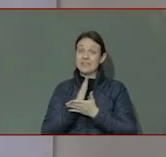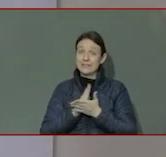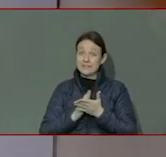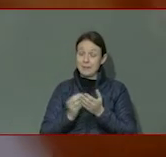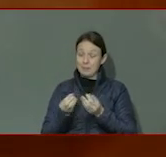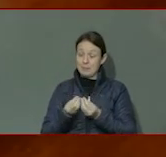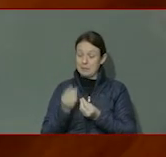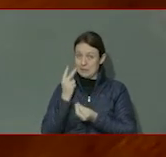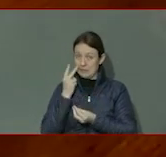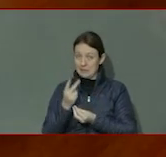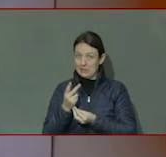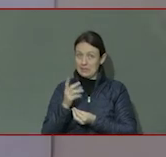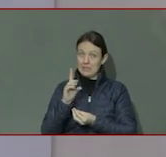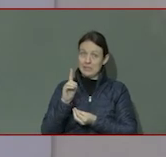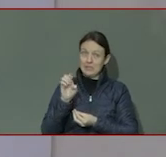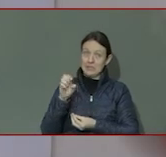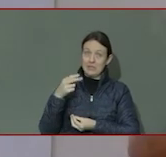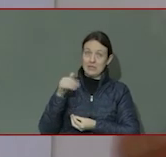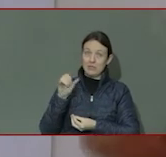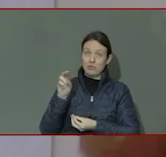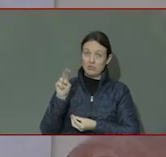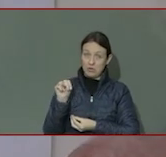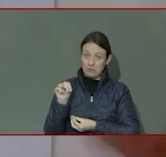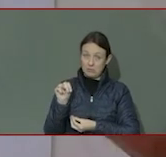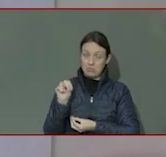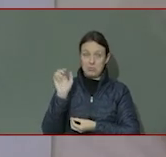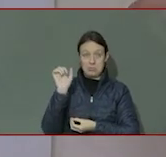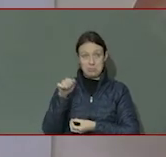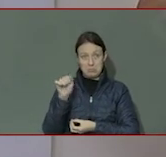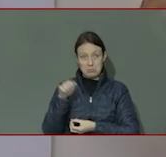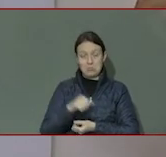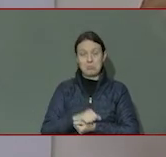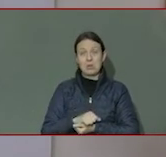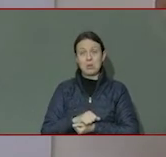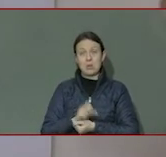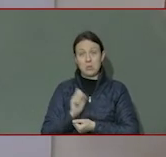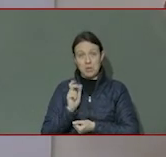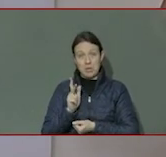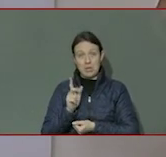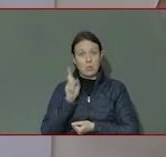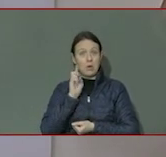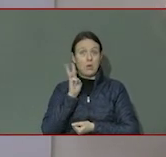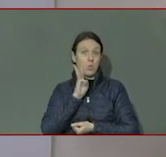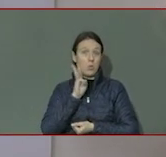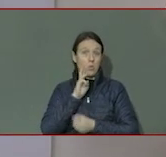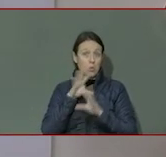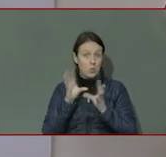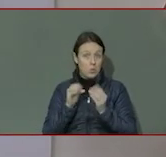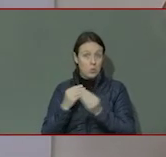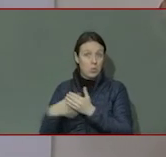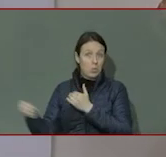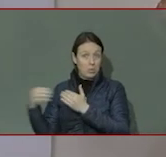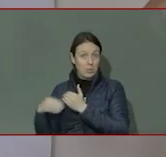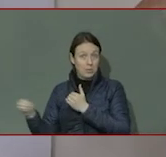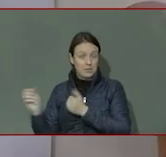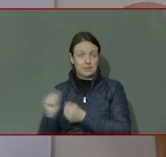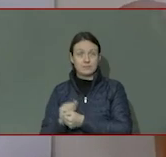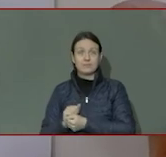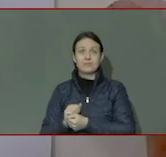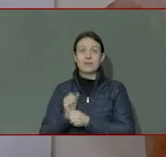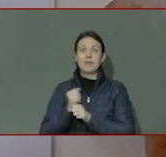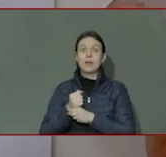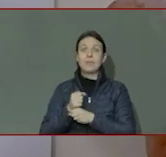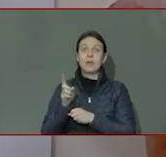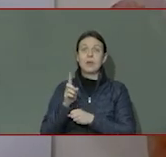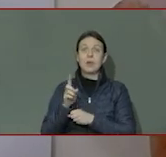symptoms. Dehydration is a symptom. Person, shortage of water now, and the production of what amount